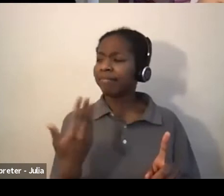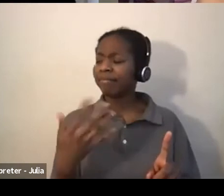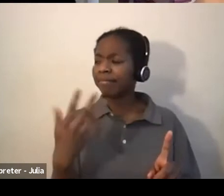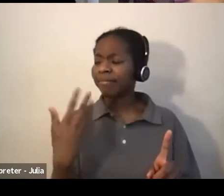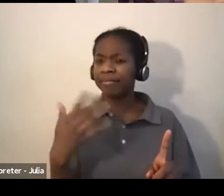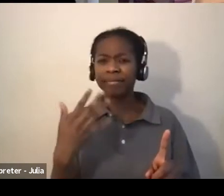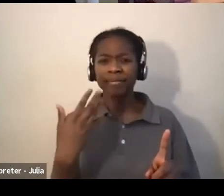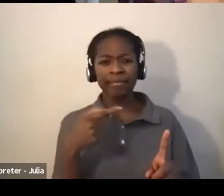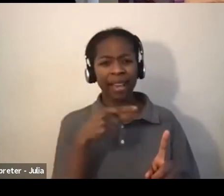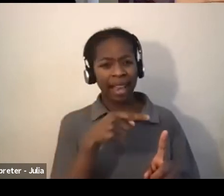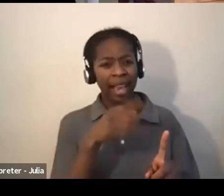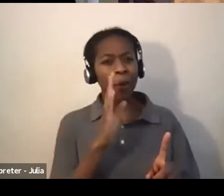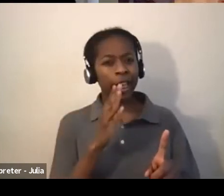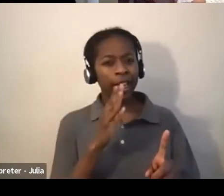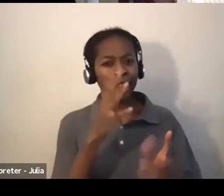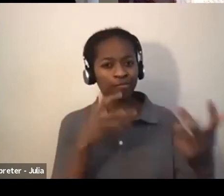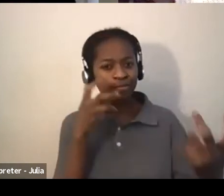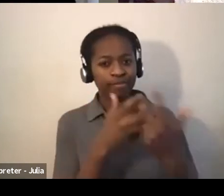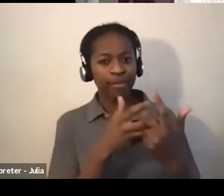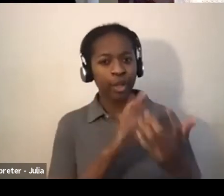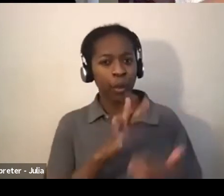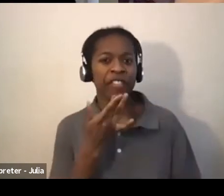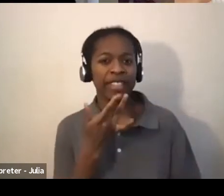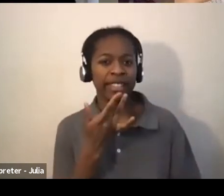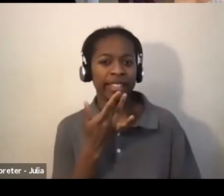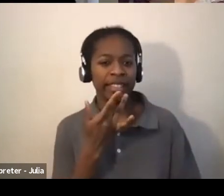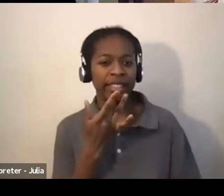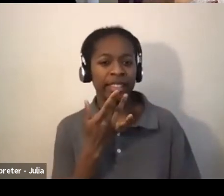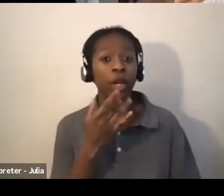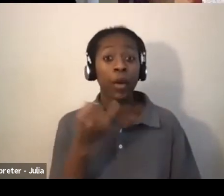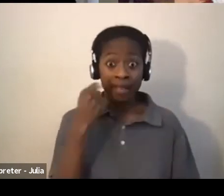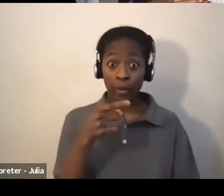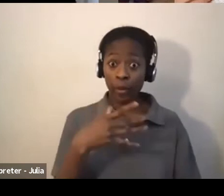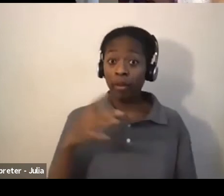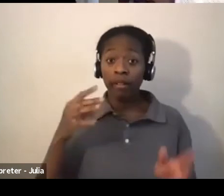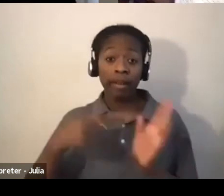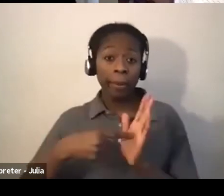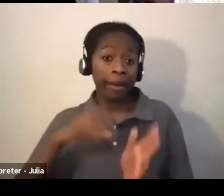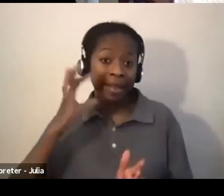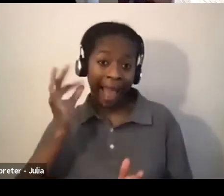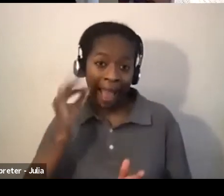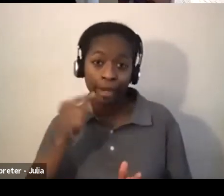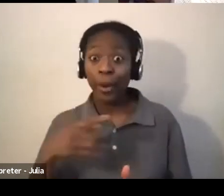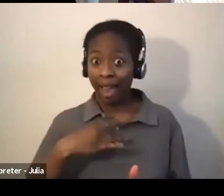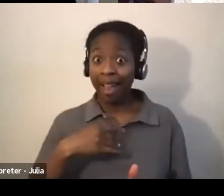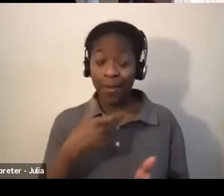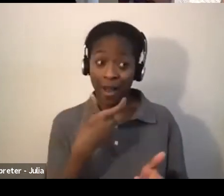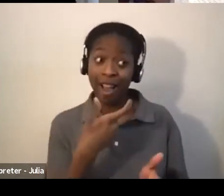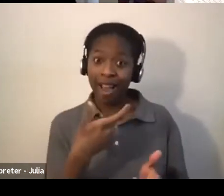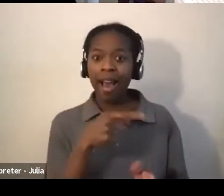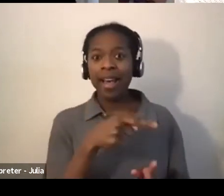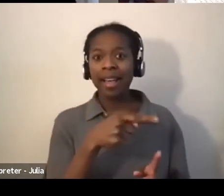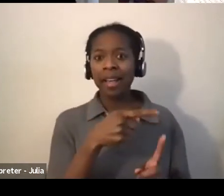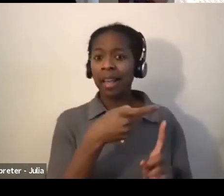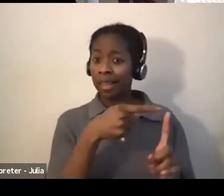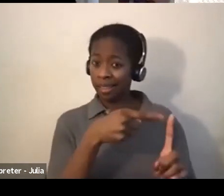it kind of will alter your feed to like sending you more things that you like, which is kind of can be a little